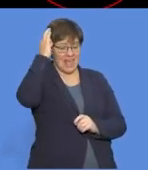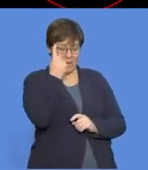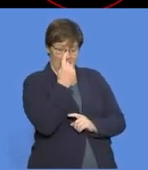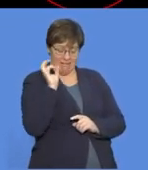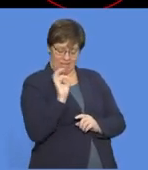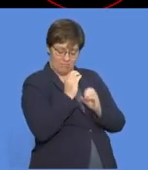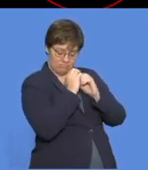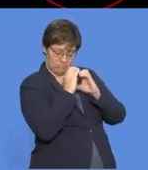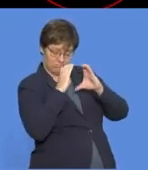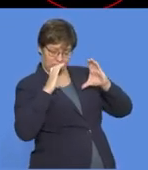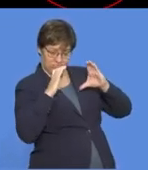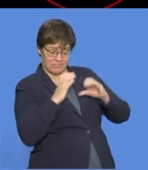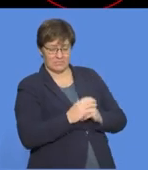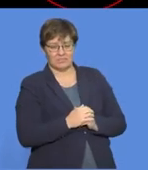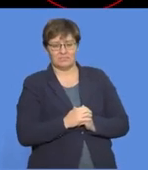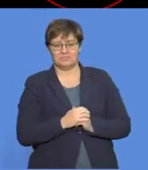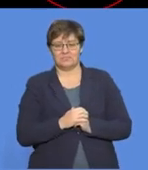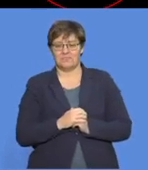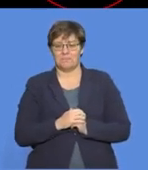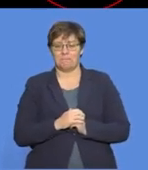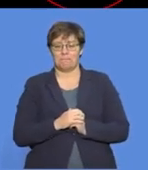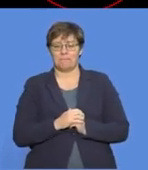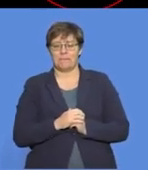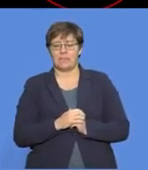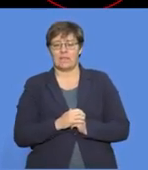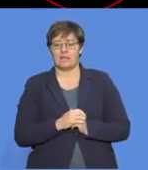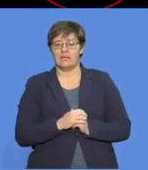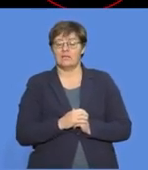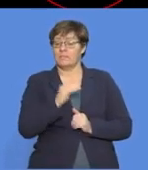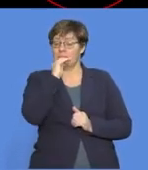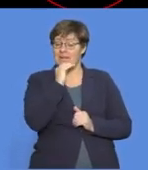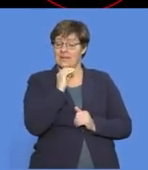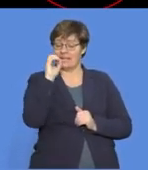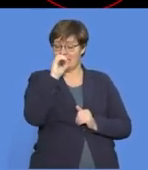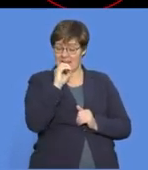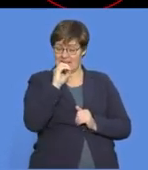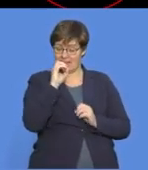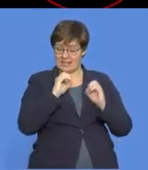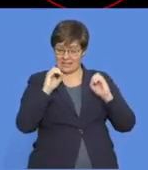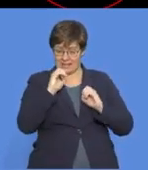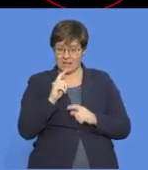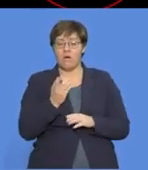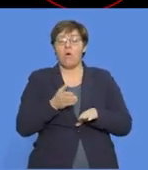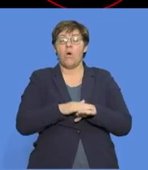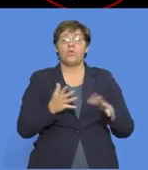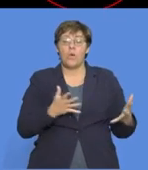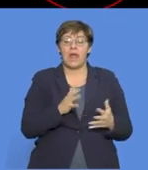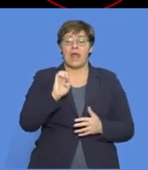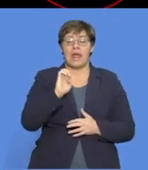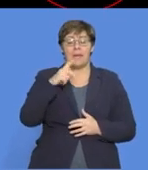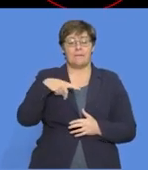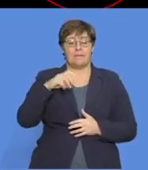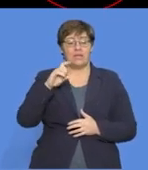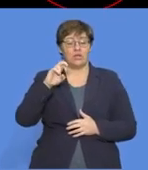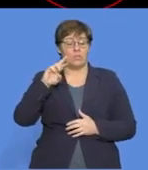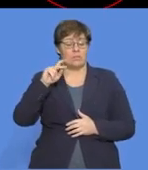I'm outlining it in red. It's a cell of the epidermis, and it has